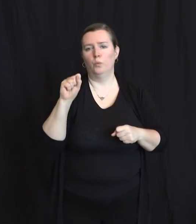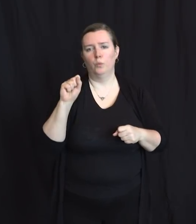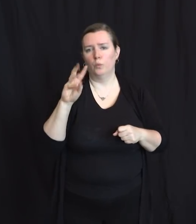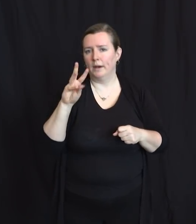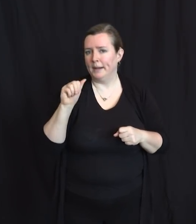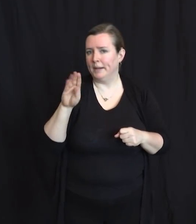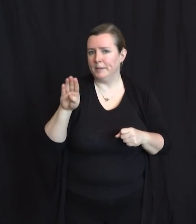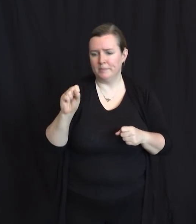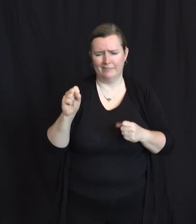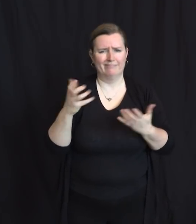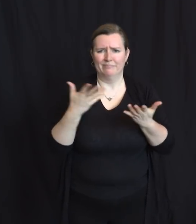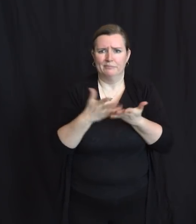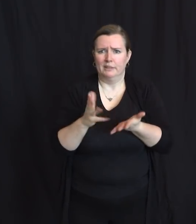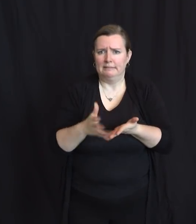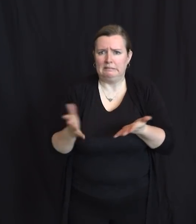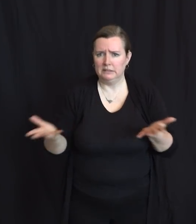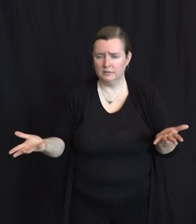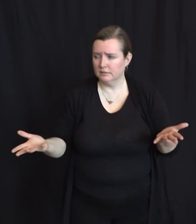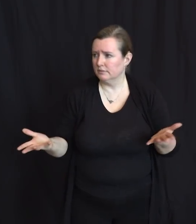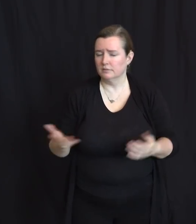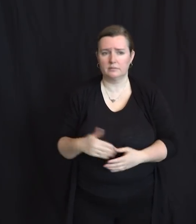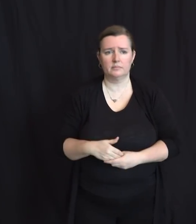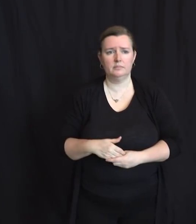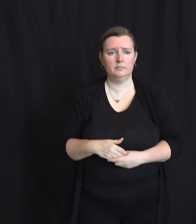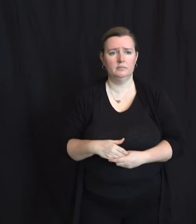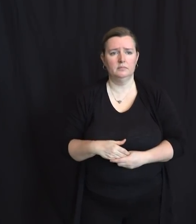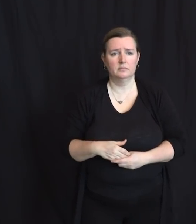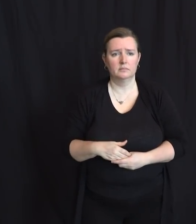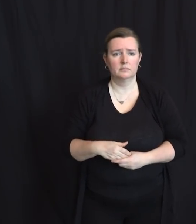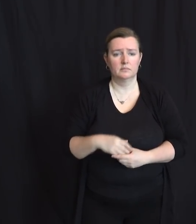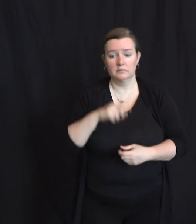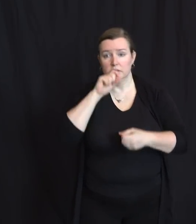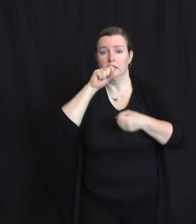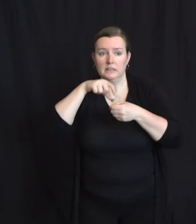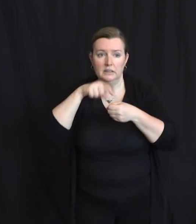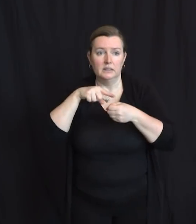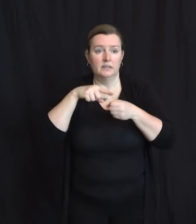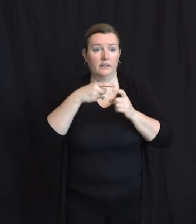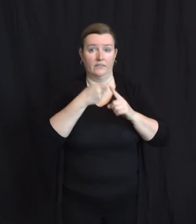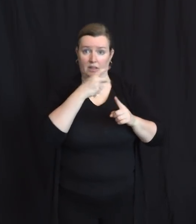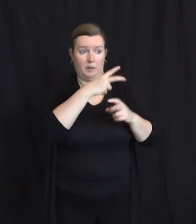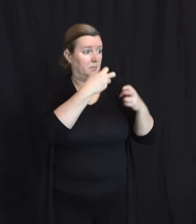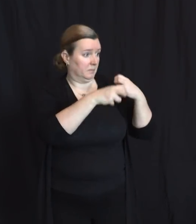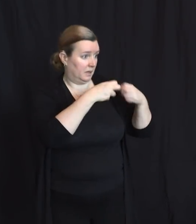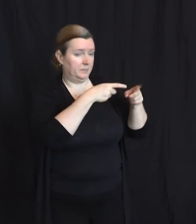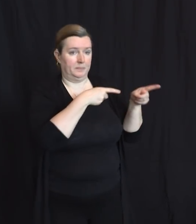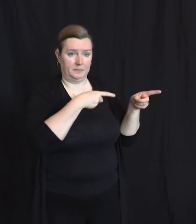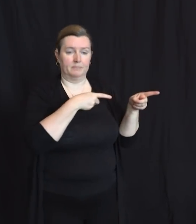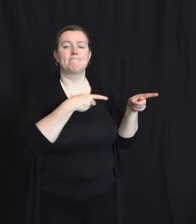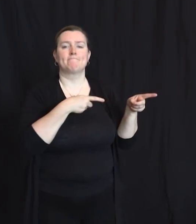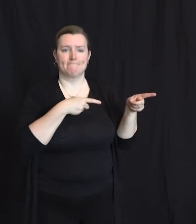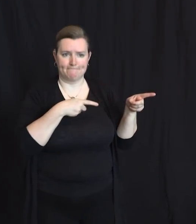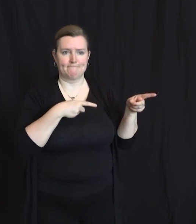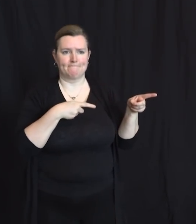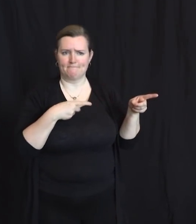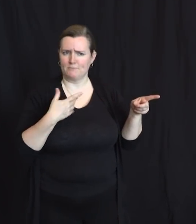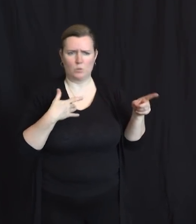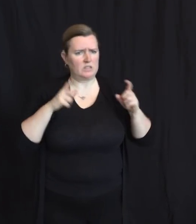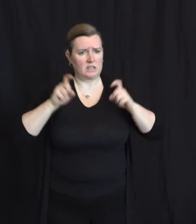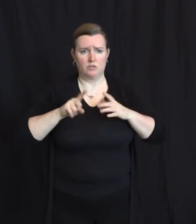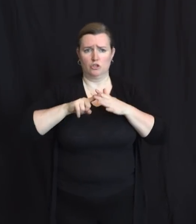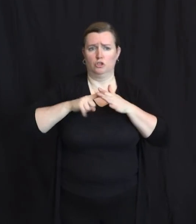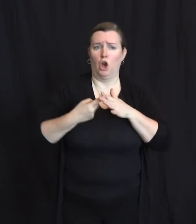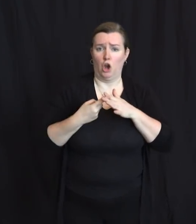the specimens to the laboratory. Saliva testing avoids all of that. It was piloted last week in drive-through testing in Middlesex